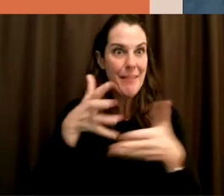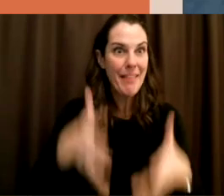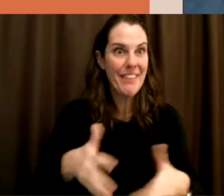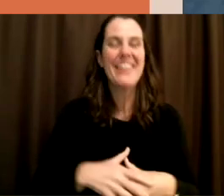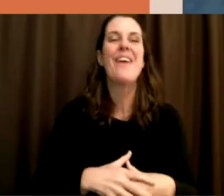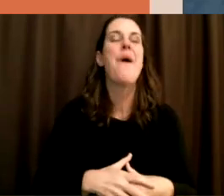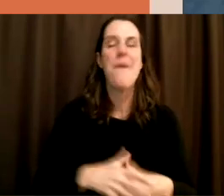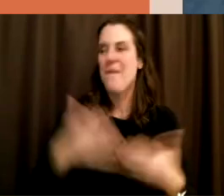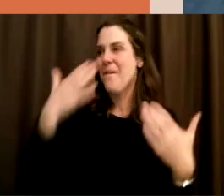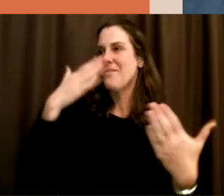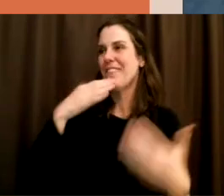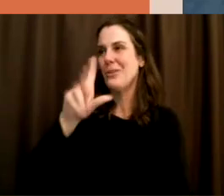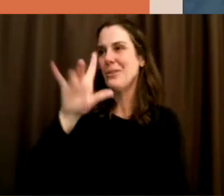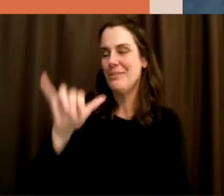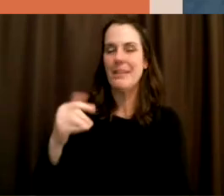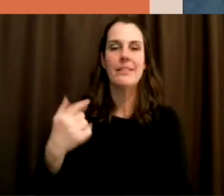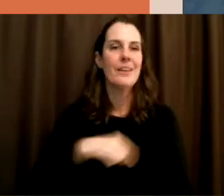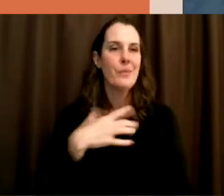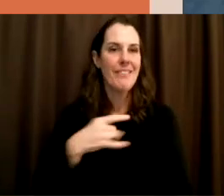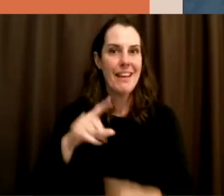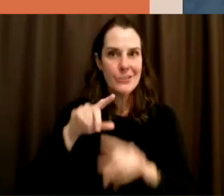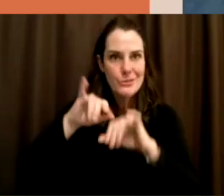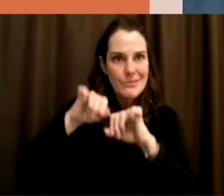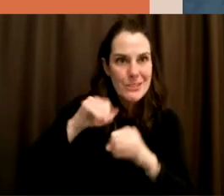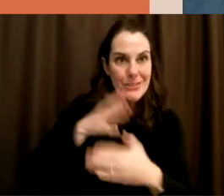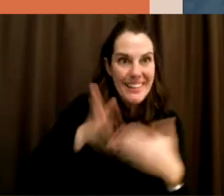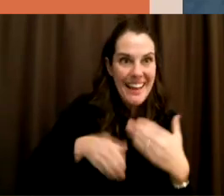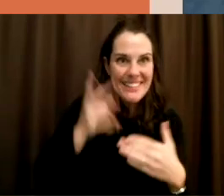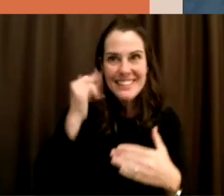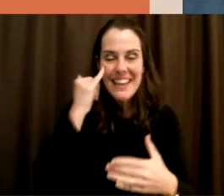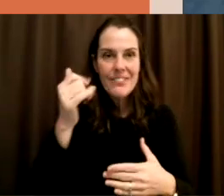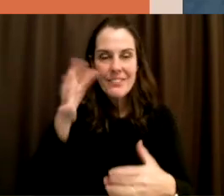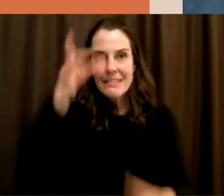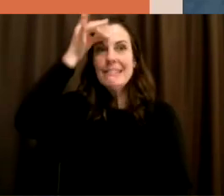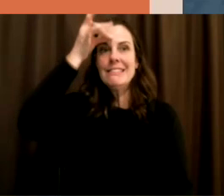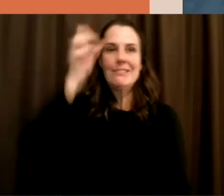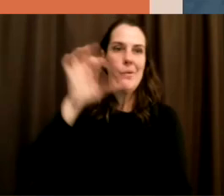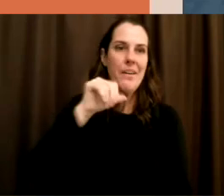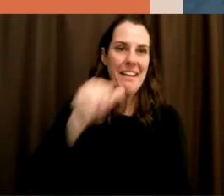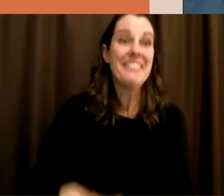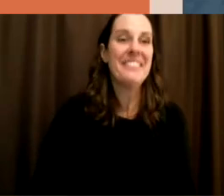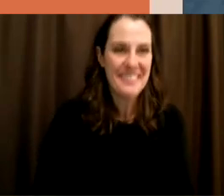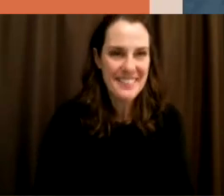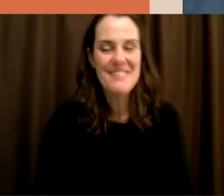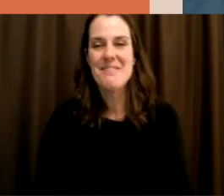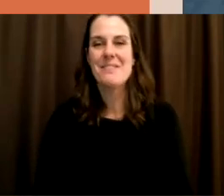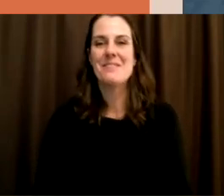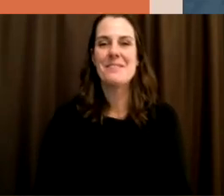Livy. We like to quiz you at the end of these to see if any of this information stuck.